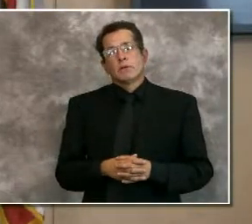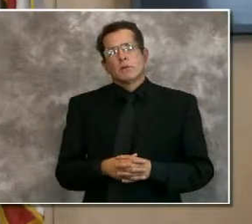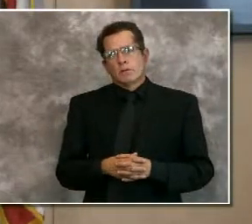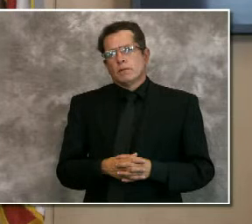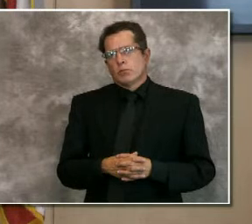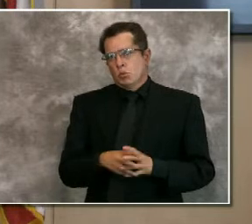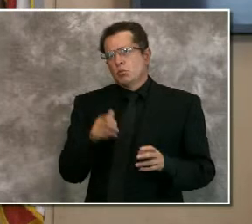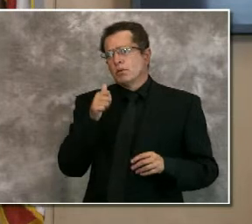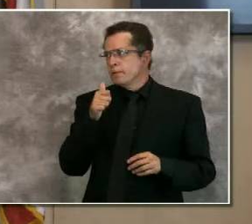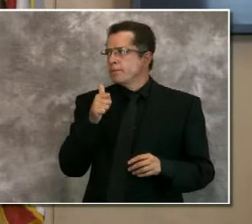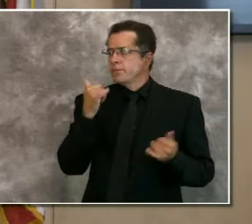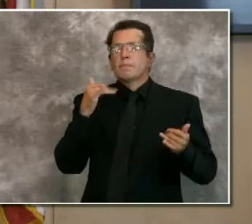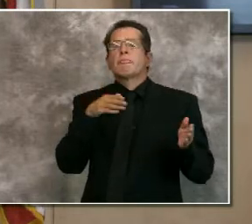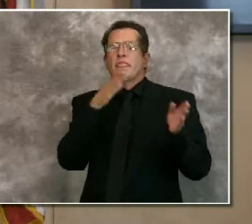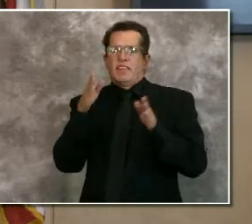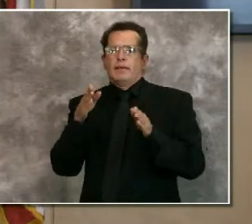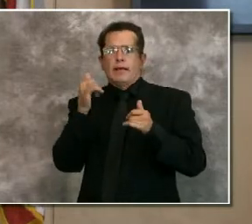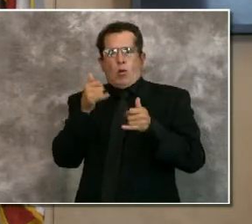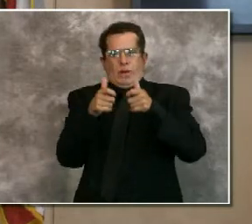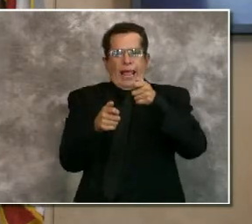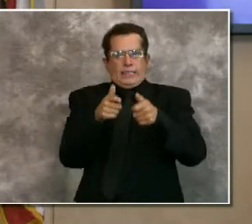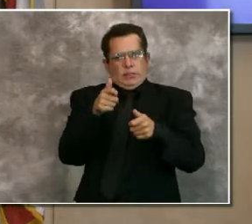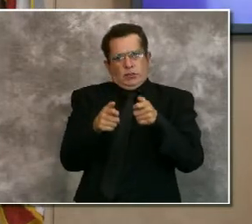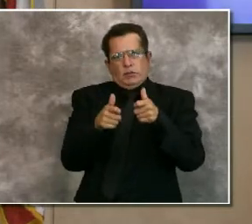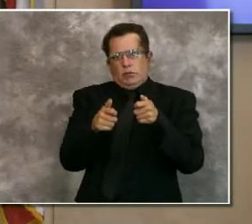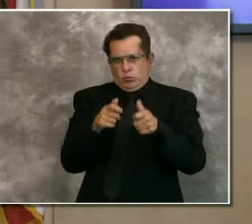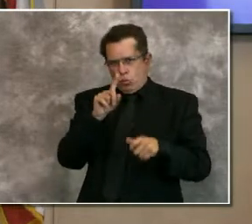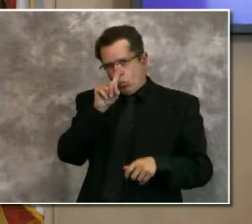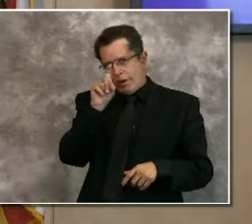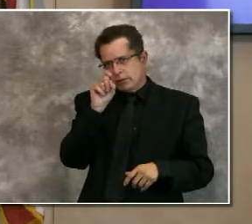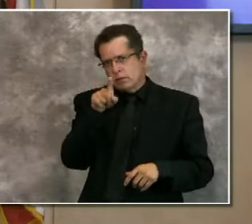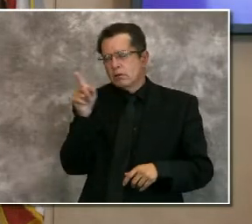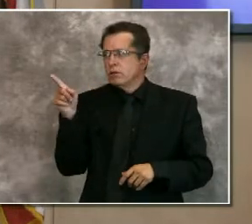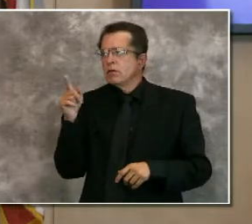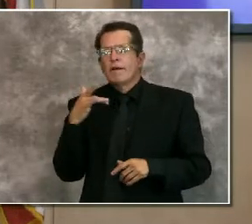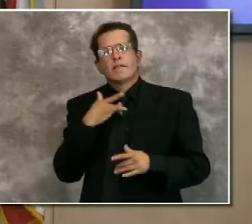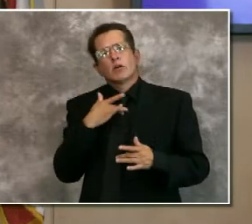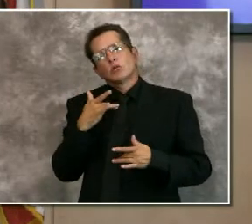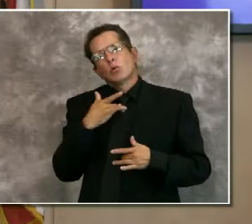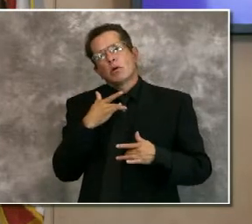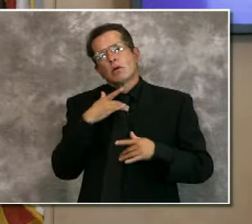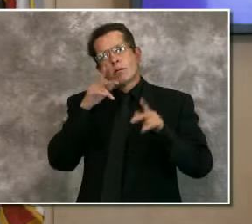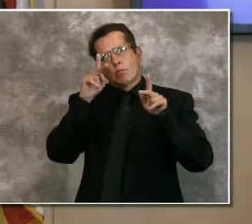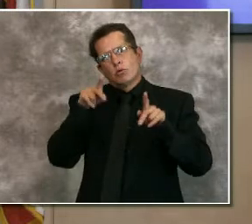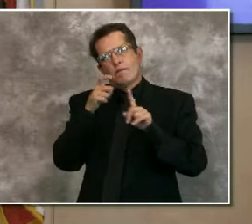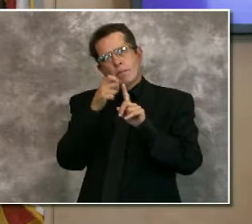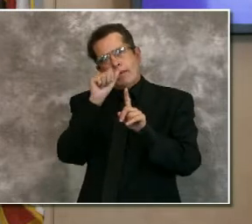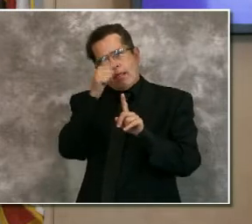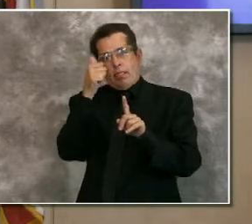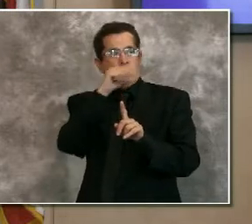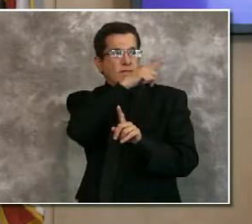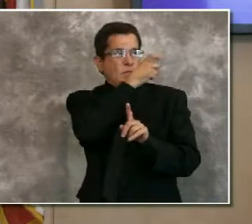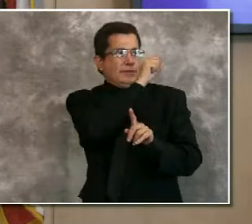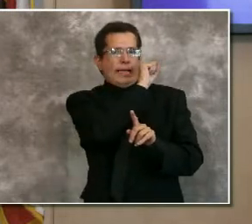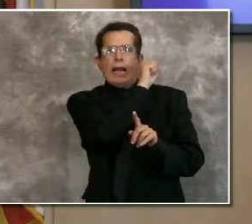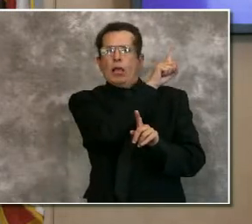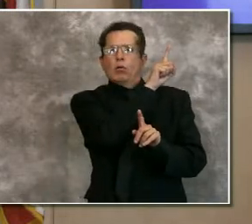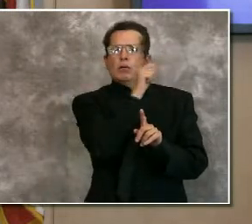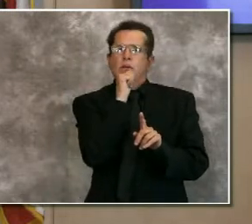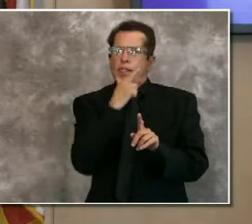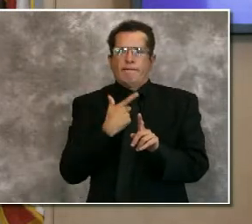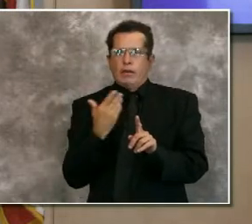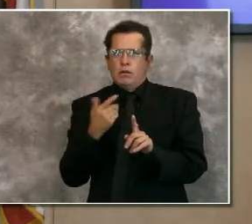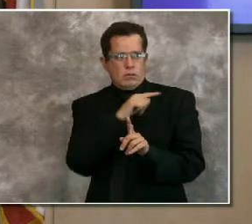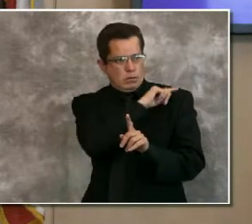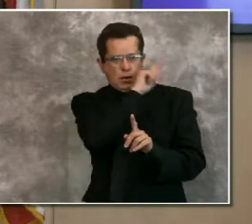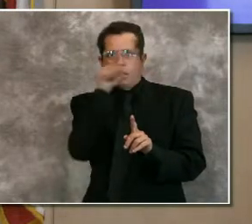Okay, we'll go to our first text question, which has to do with the concern about people from outside of San Diego County coming here over